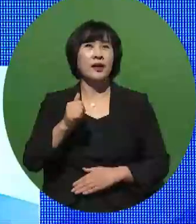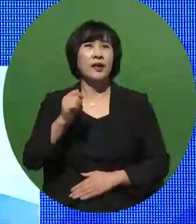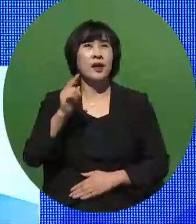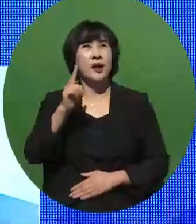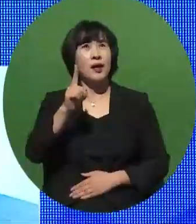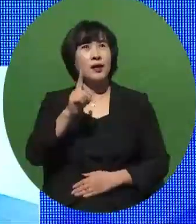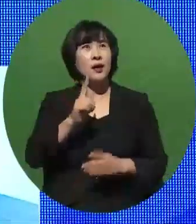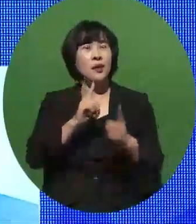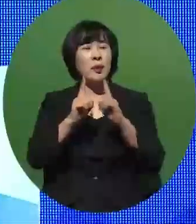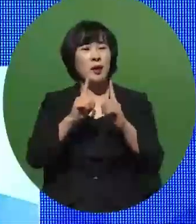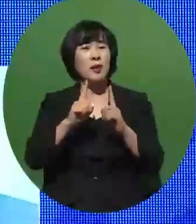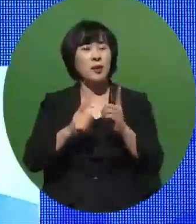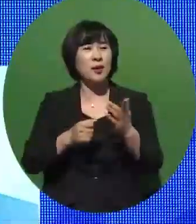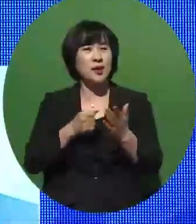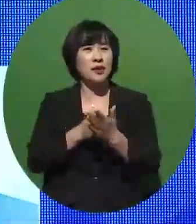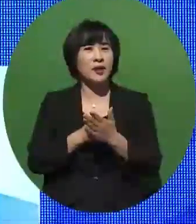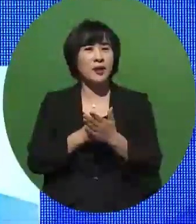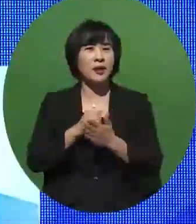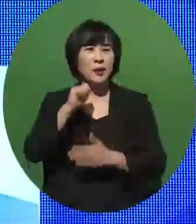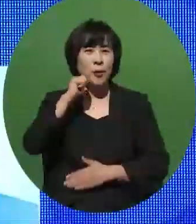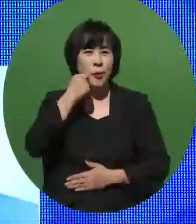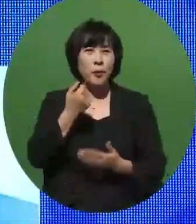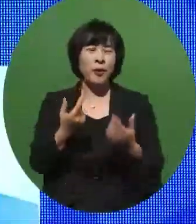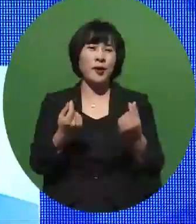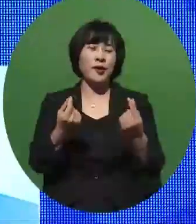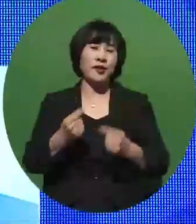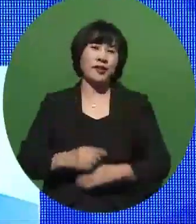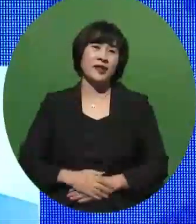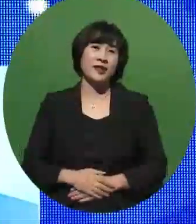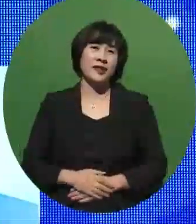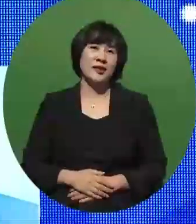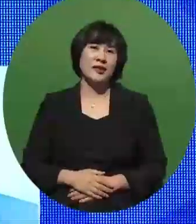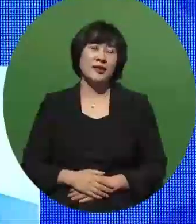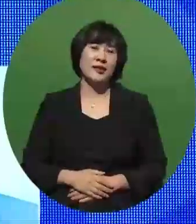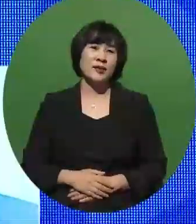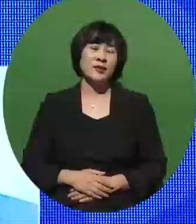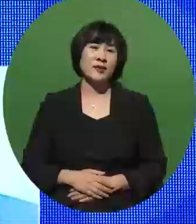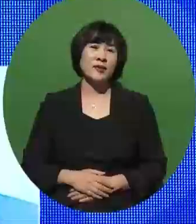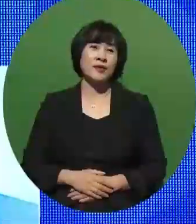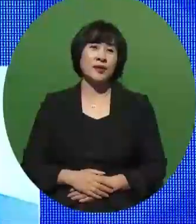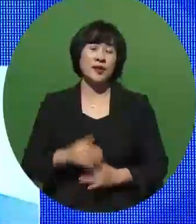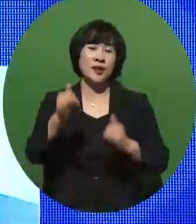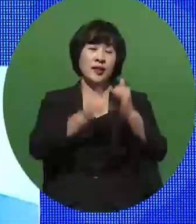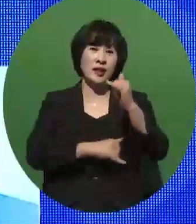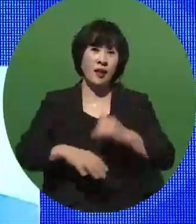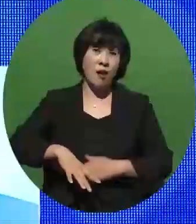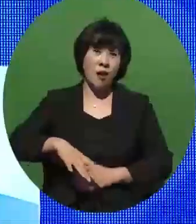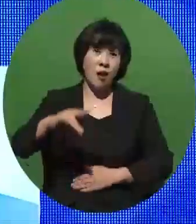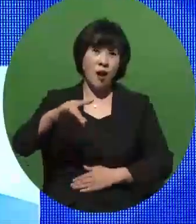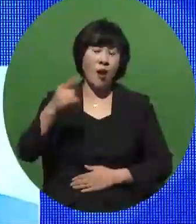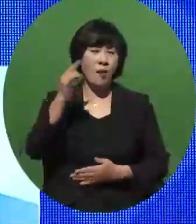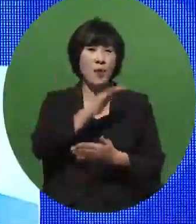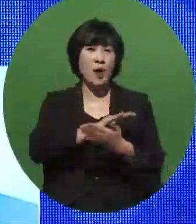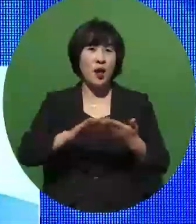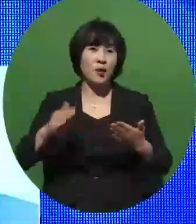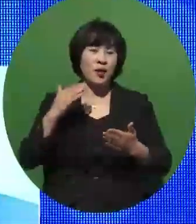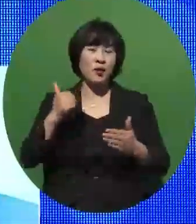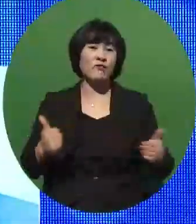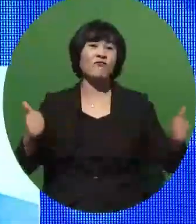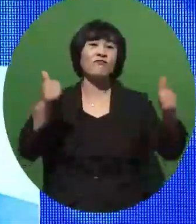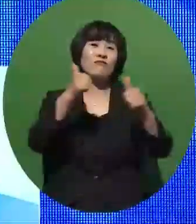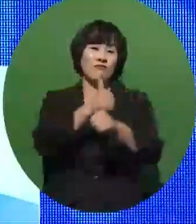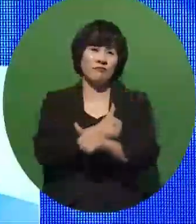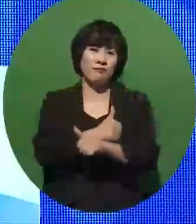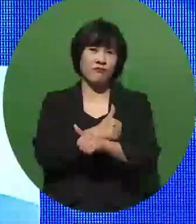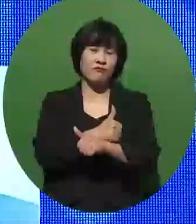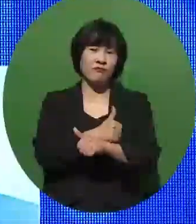So I believe that it is actually very difficult to define Mr. Kim Dae-jung in a single word because he is the one